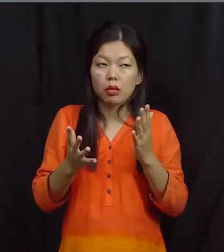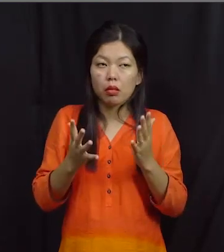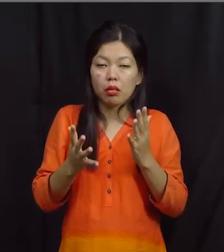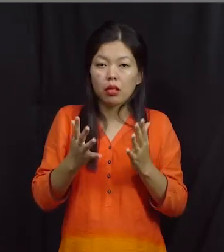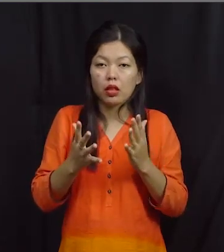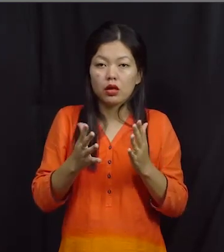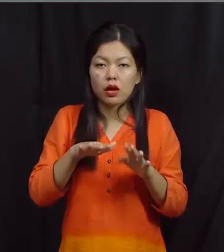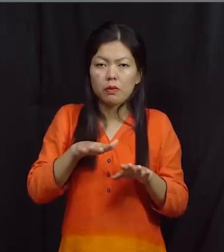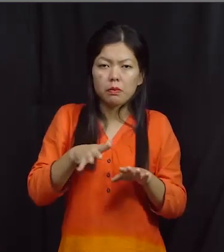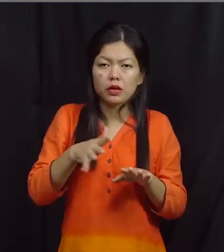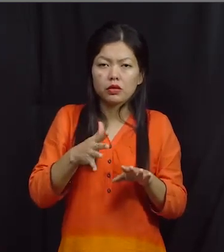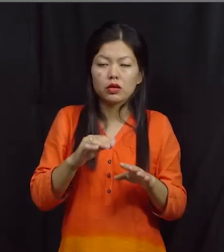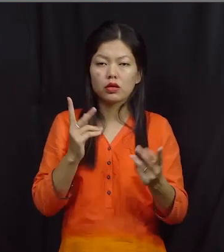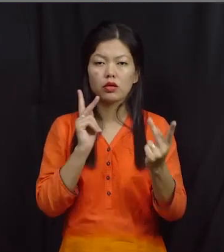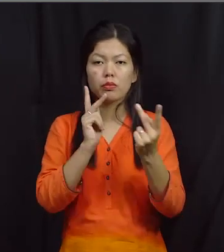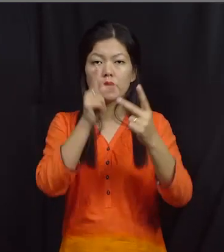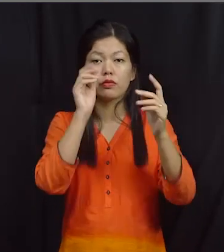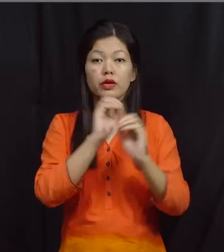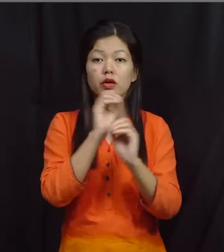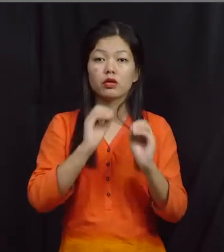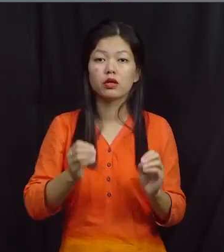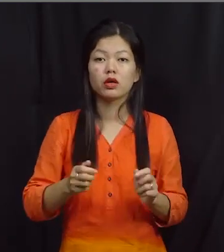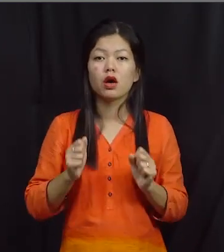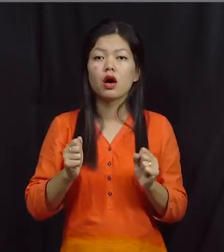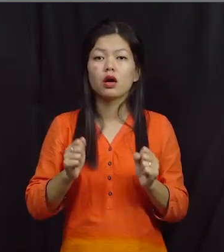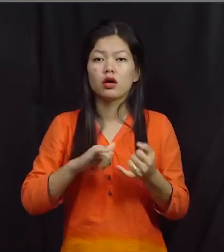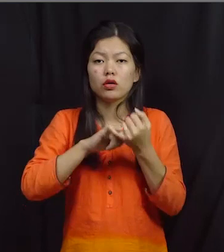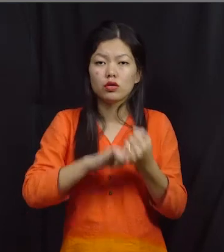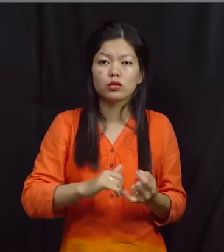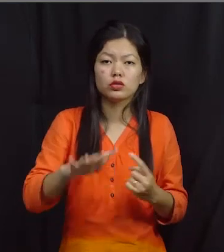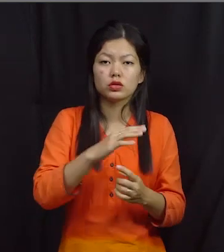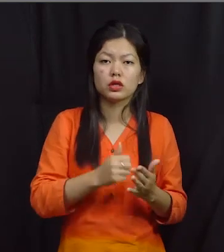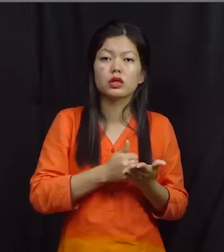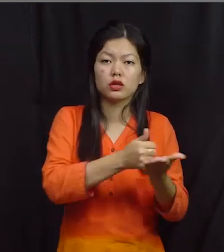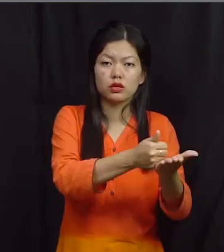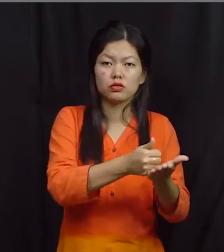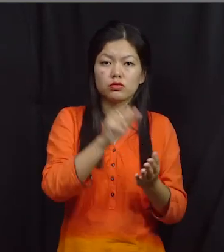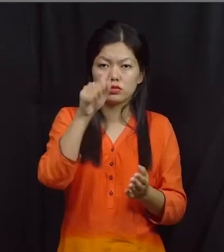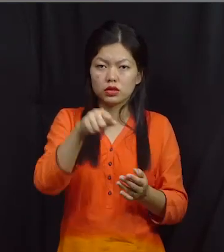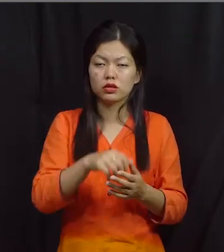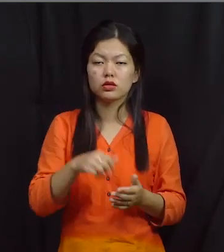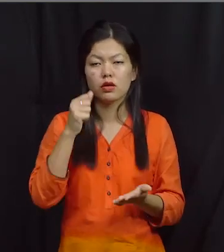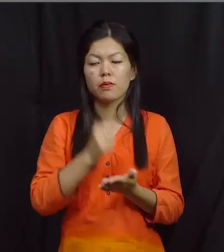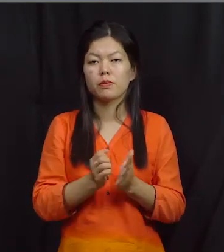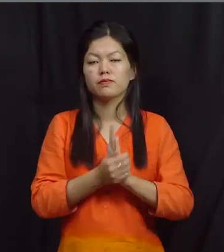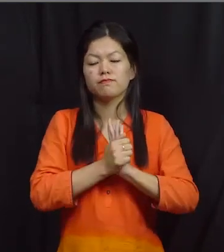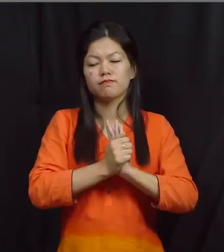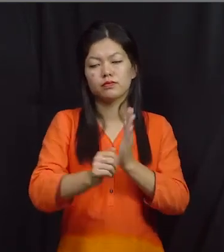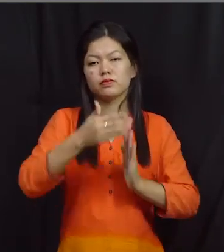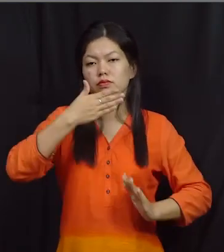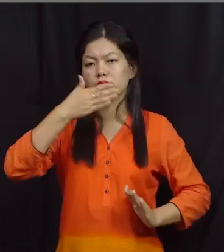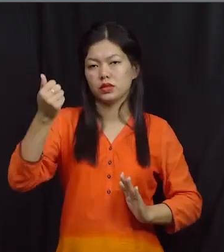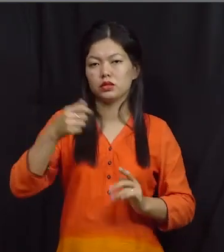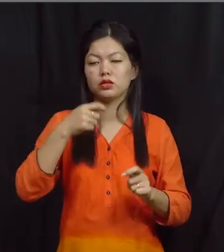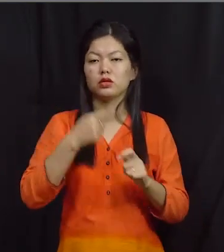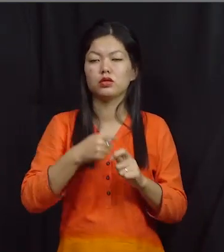education means the individual is becoming skilled in something, and then he is doing the work, or contributing in